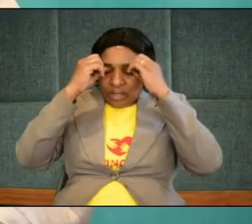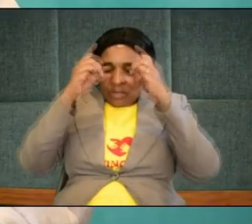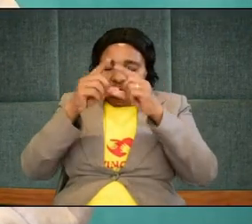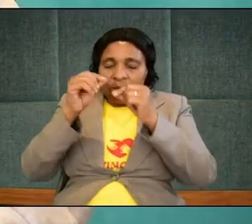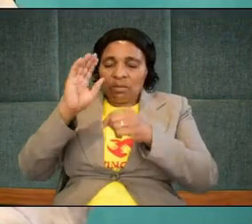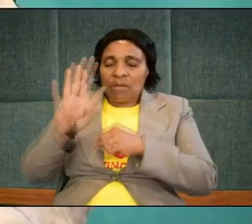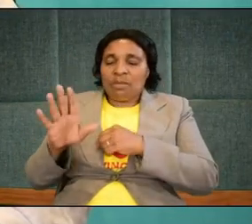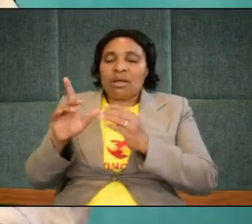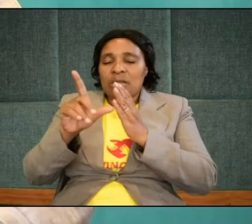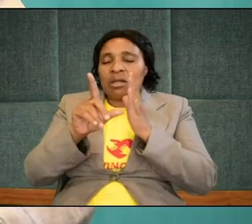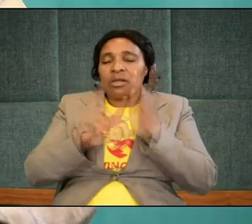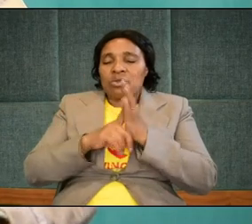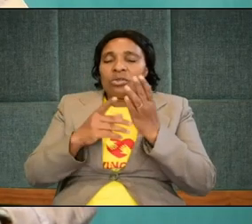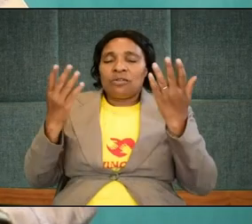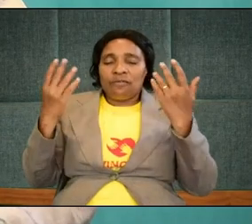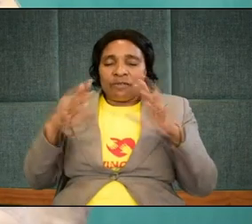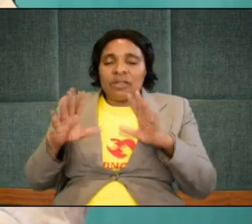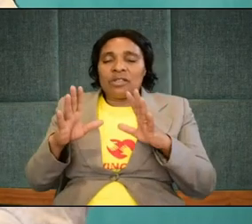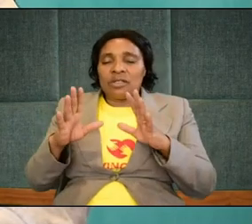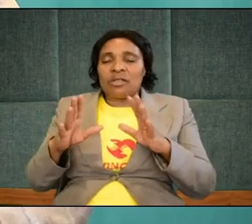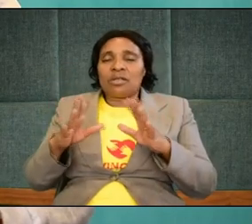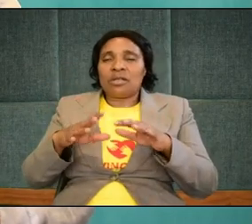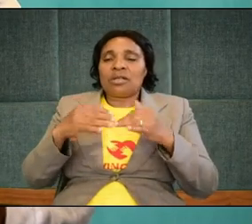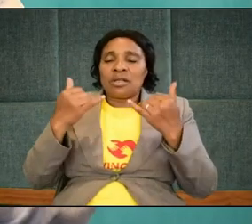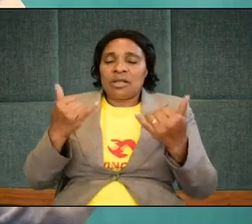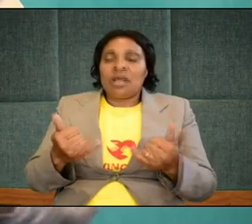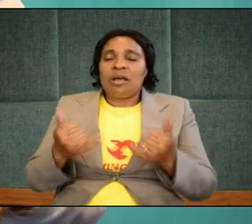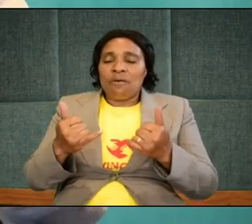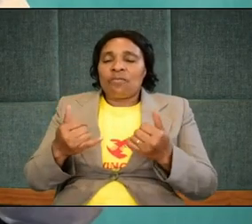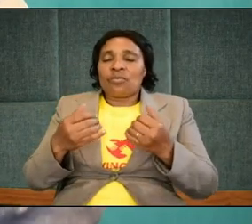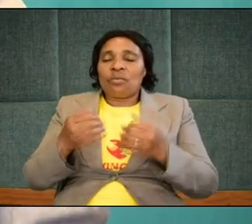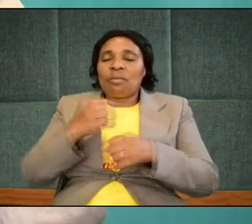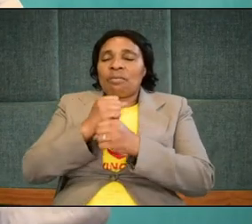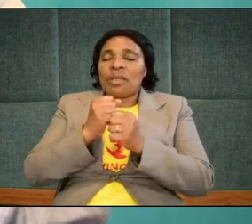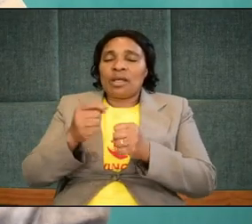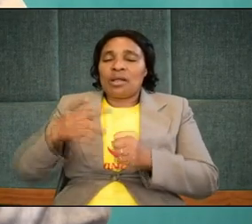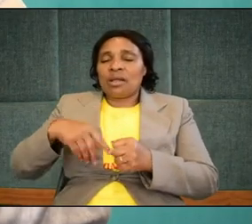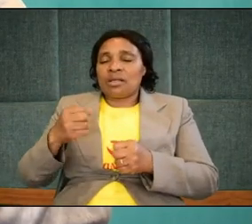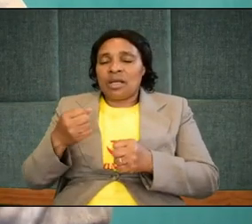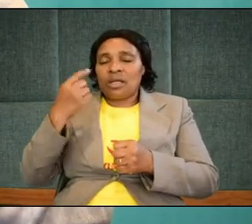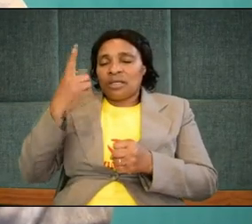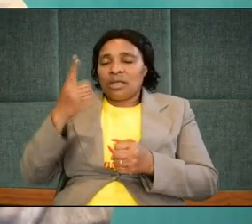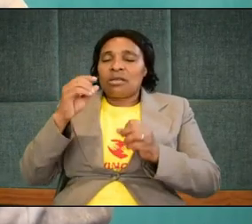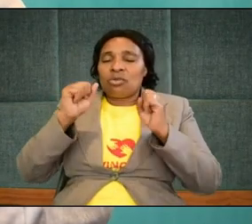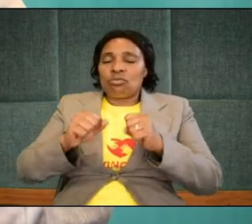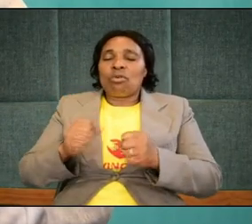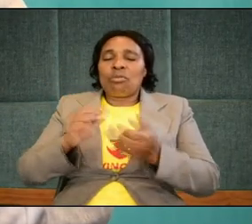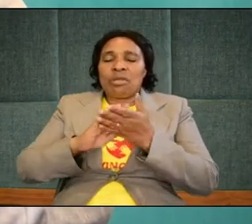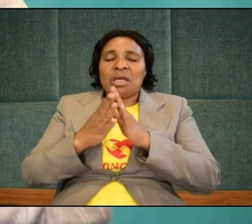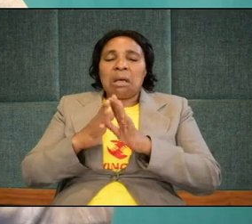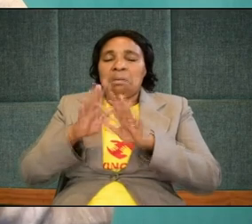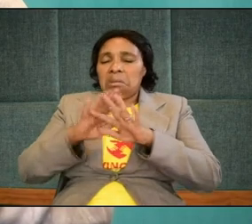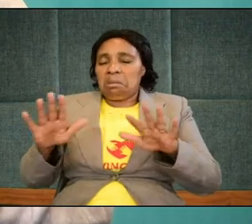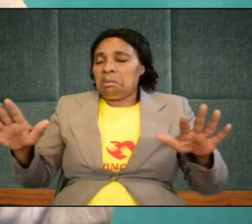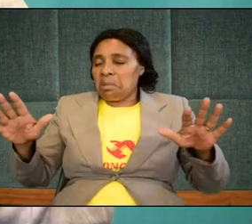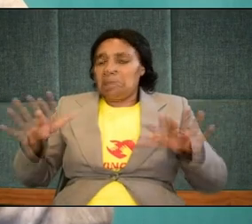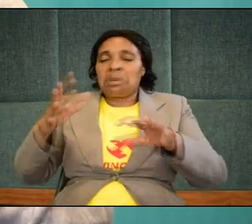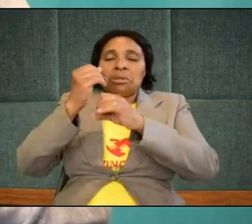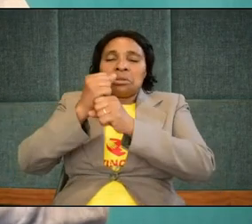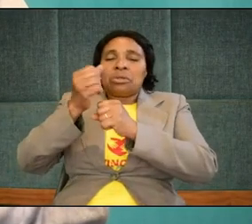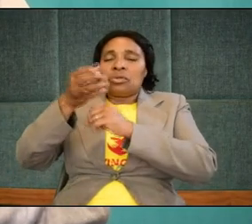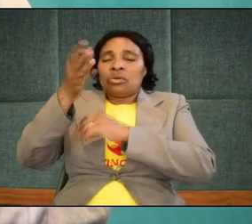word, we have studied your lesson, and it has made us understand that we should be calm and trust in you, and that we